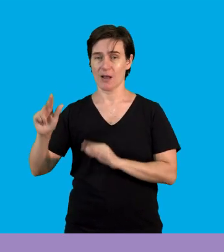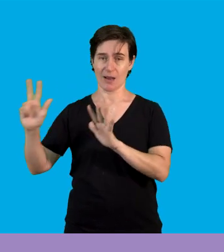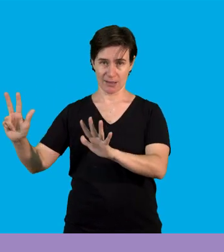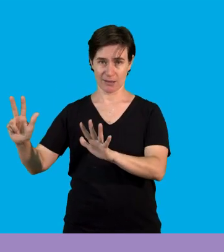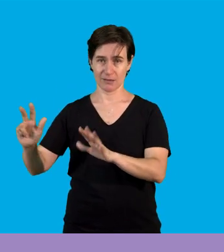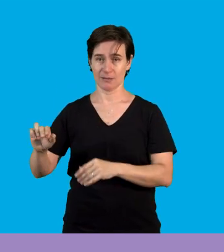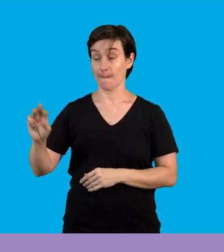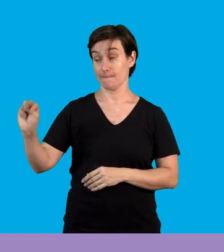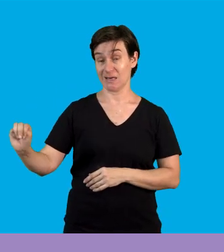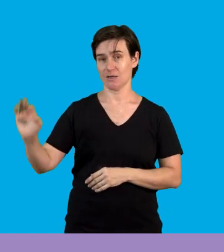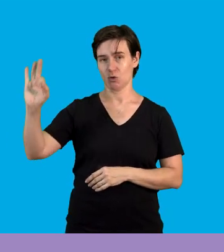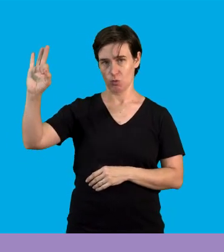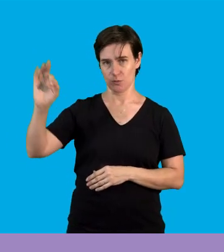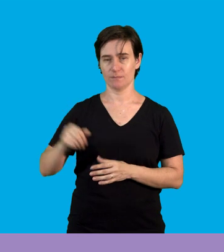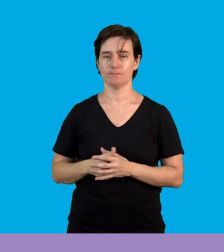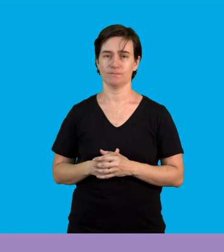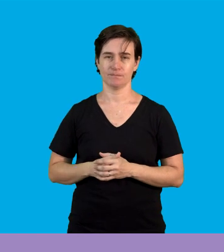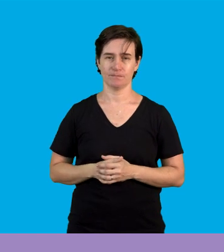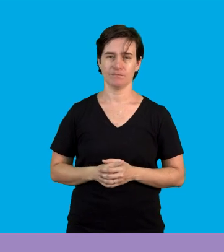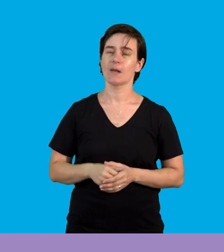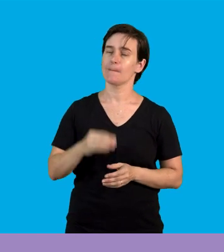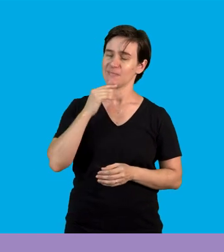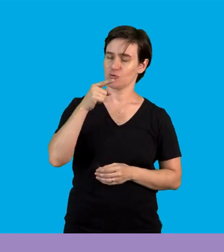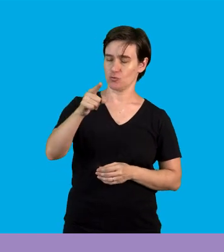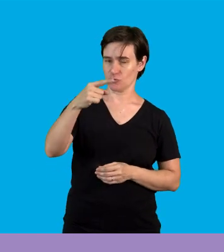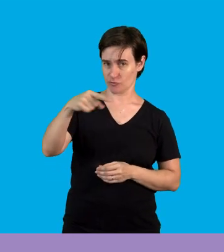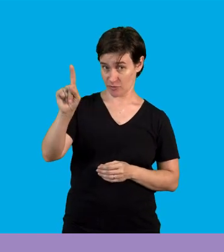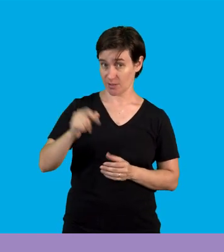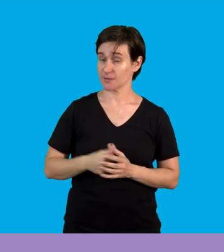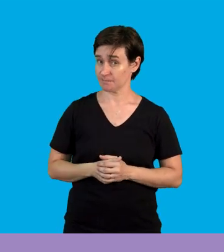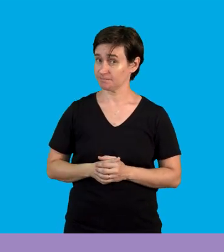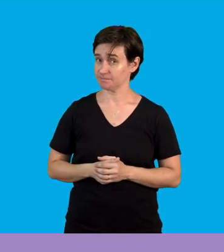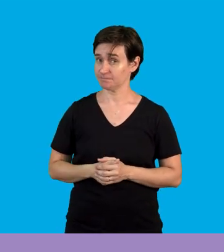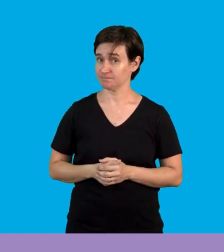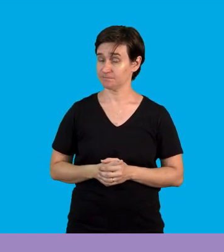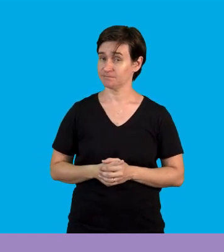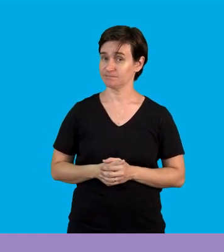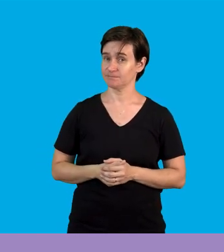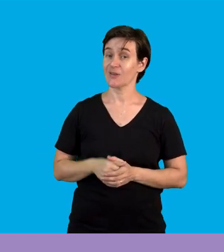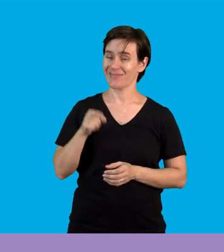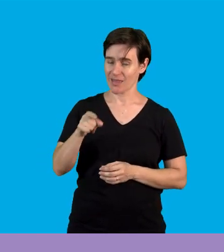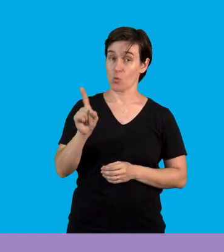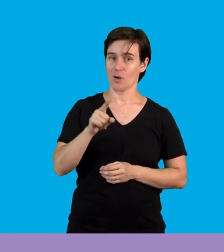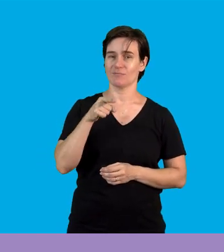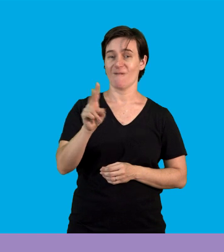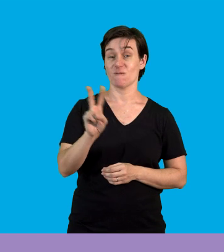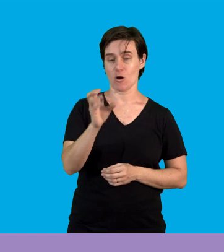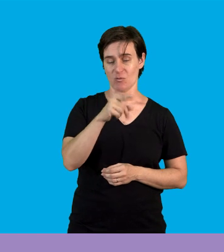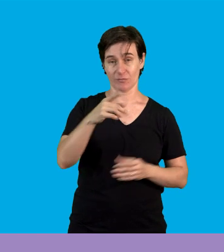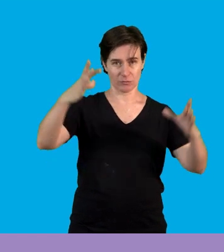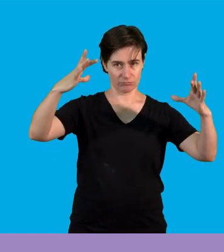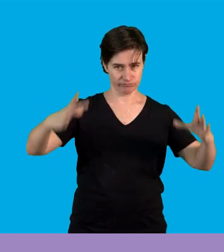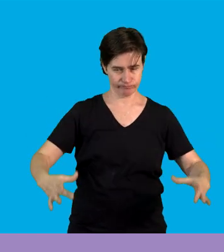6,028,8 meters cubed, then you are absolutely correct, because that is the volume